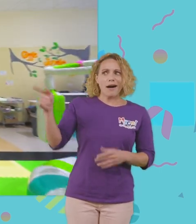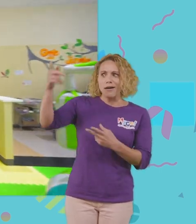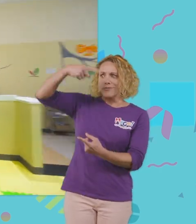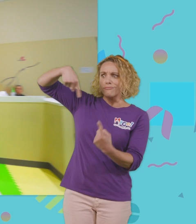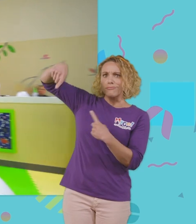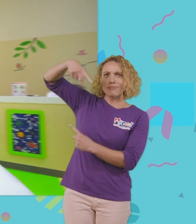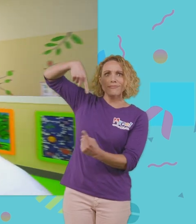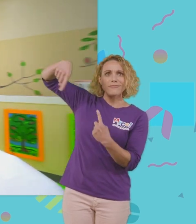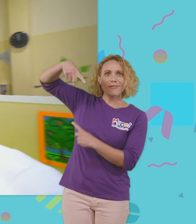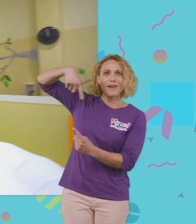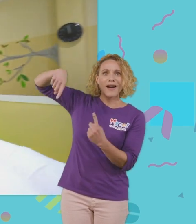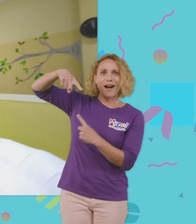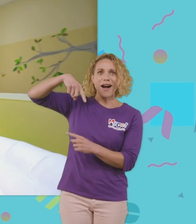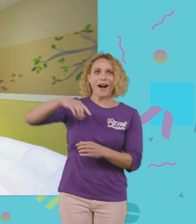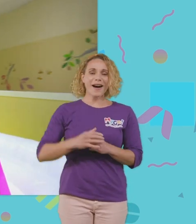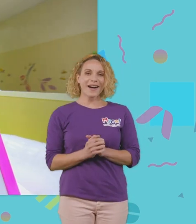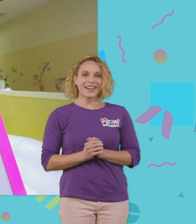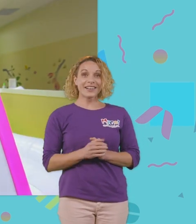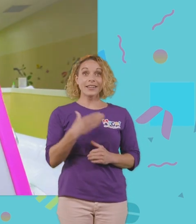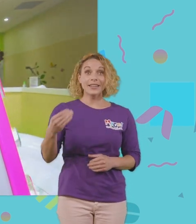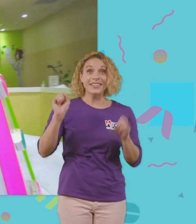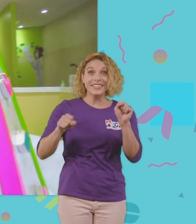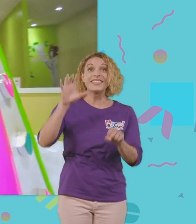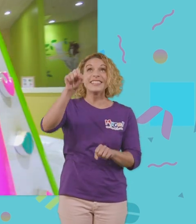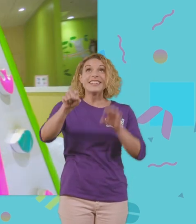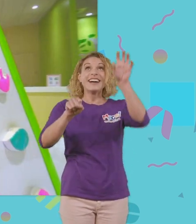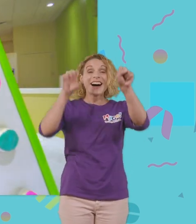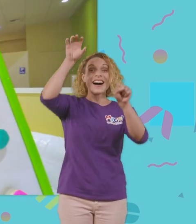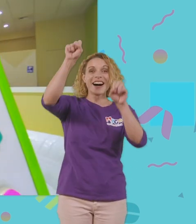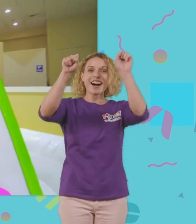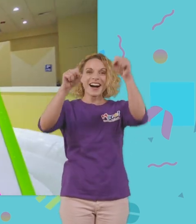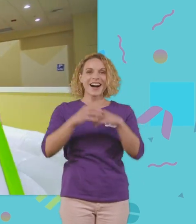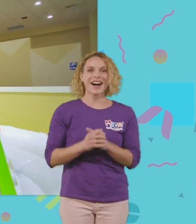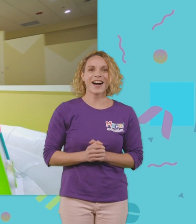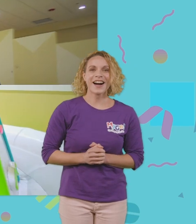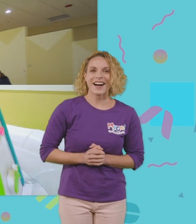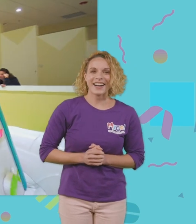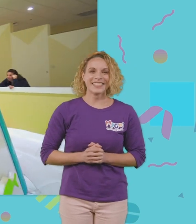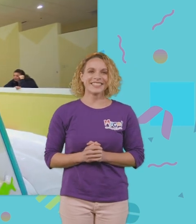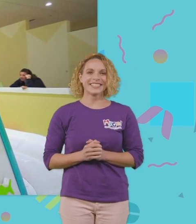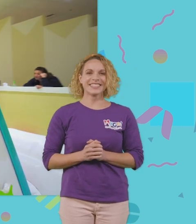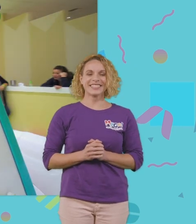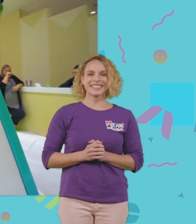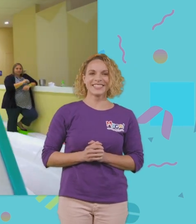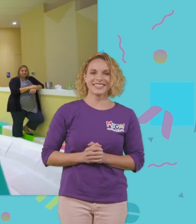Whoa! This thing spins around! And you can climb up it!